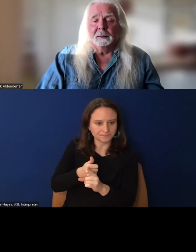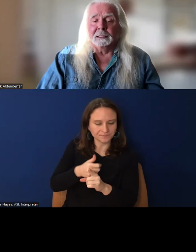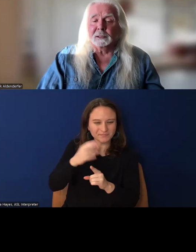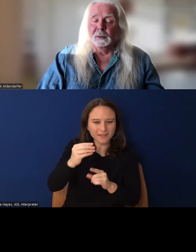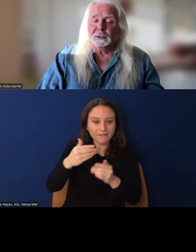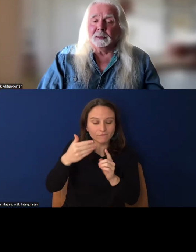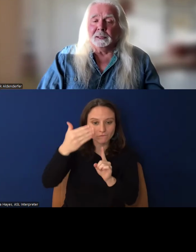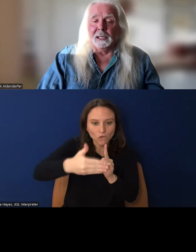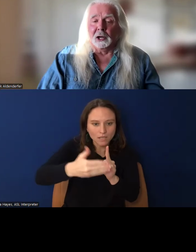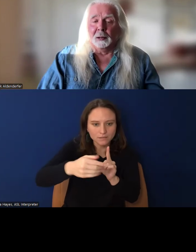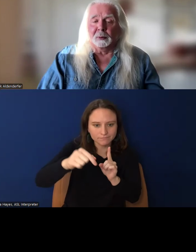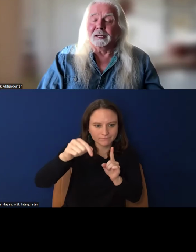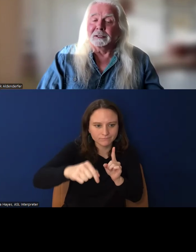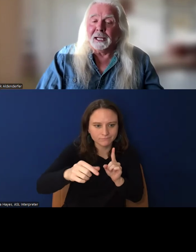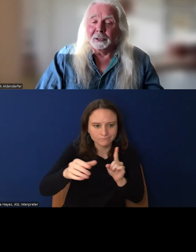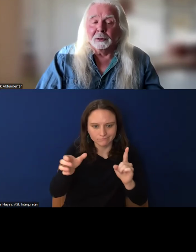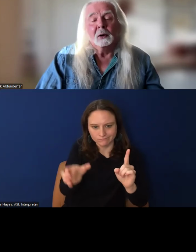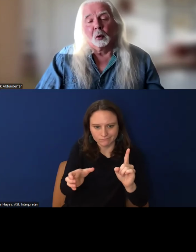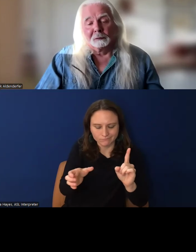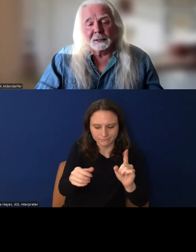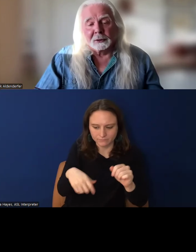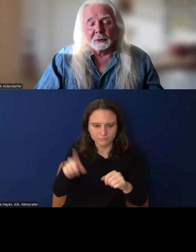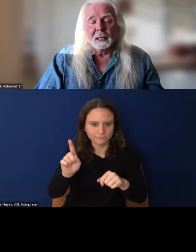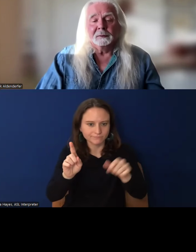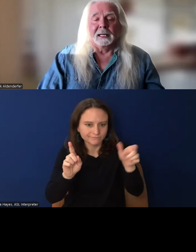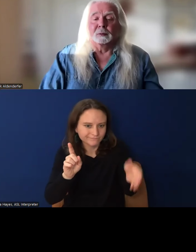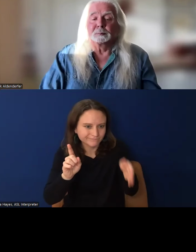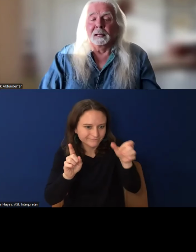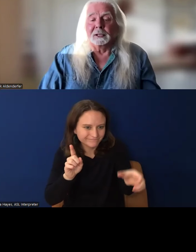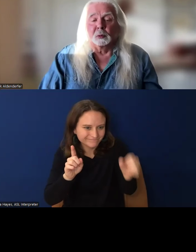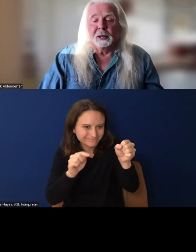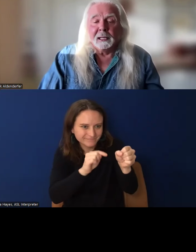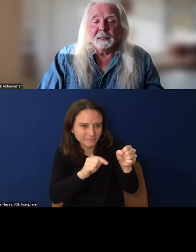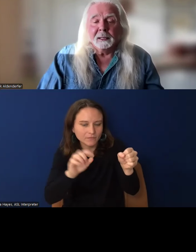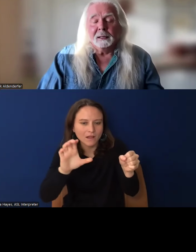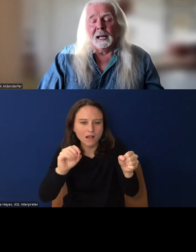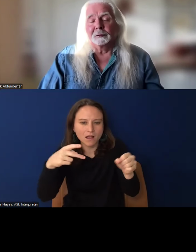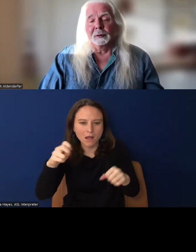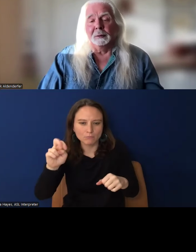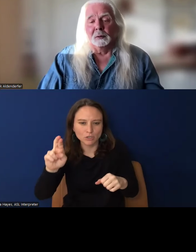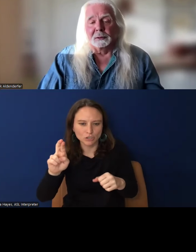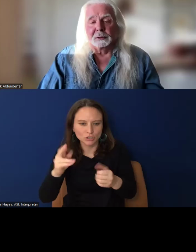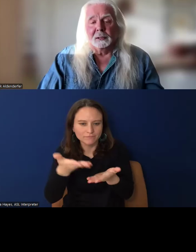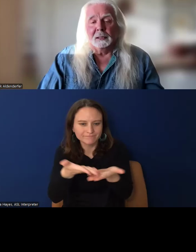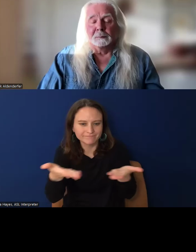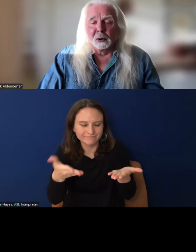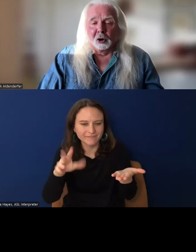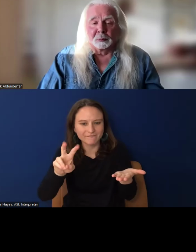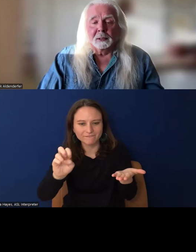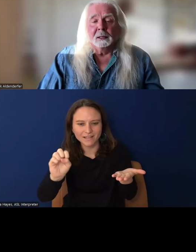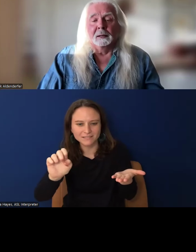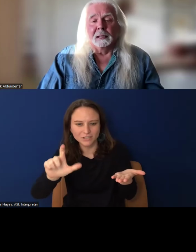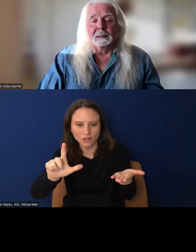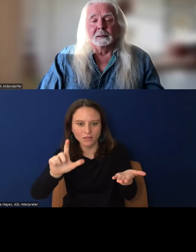him, that's supposed to be a copper container or vessel that he was placed within after he was